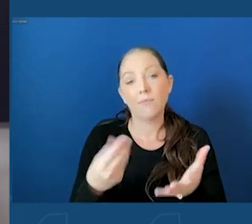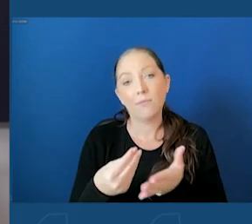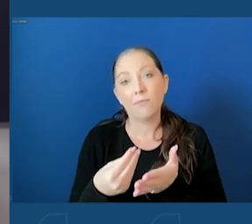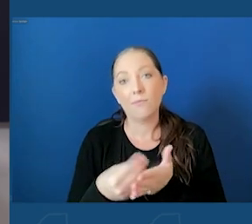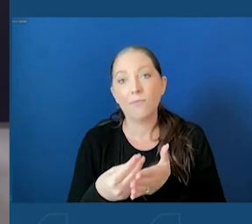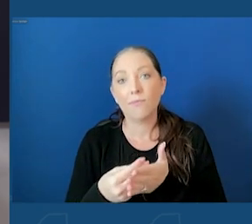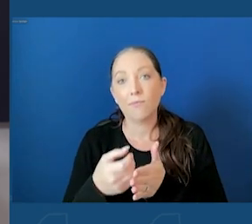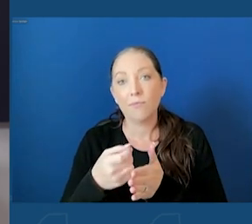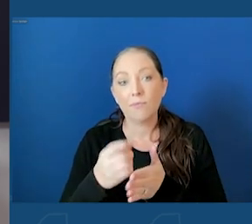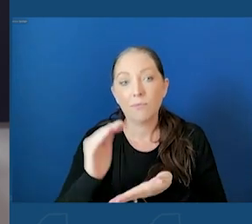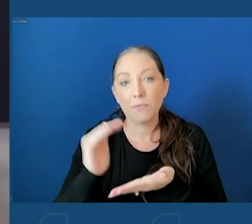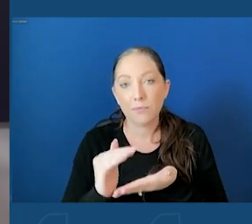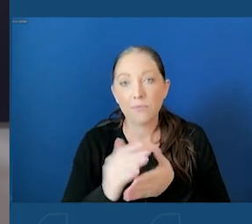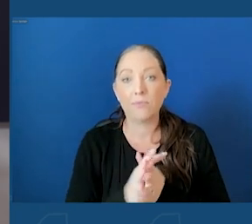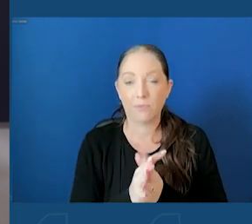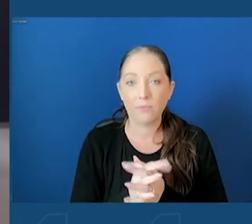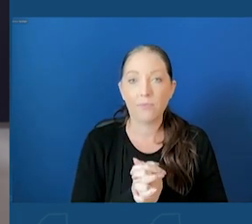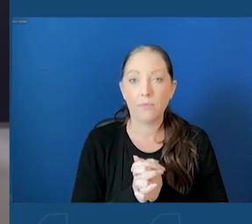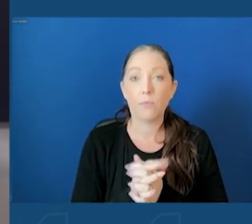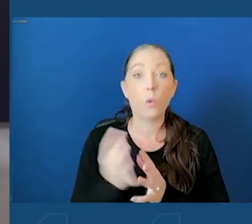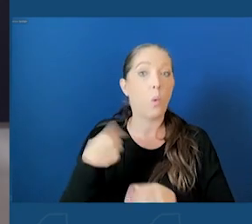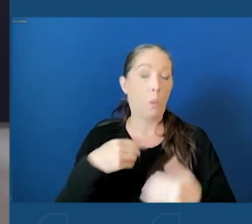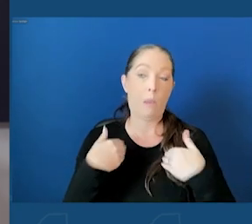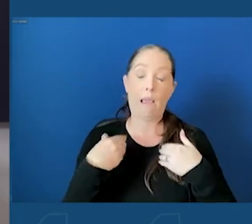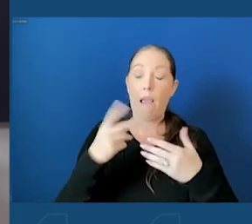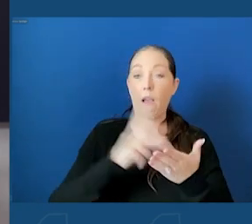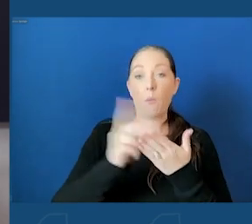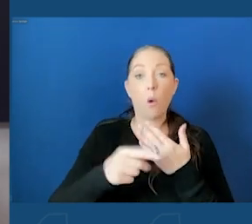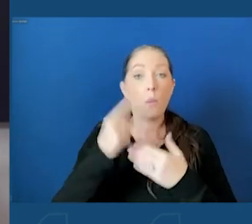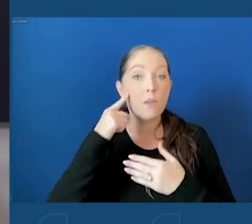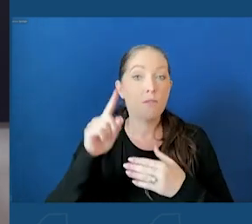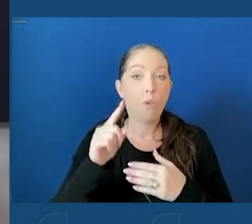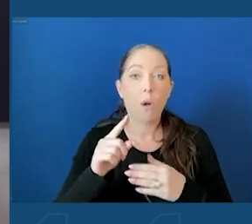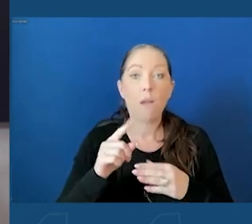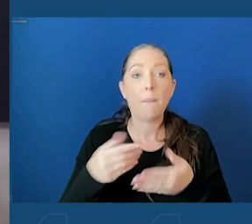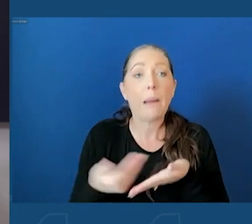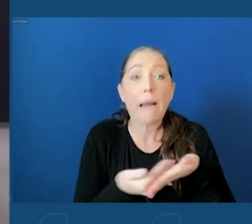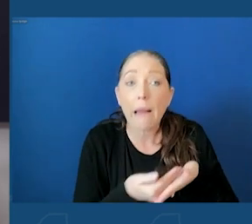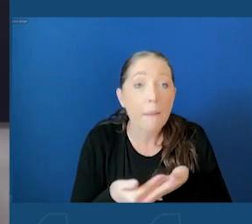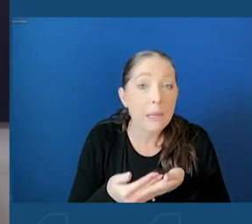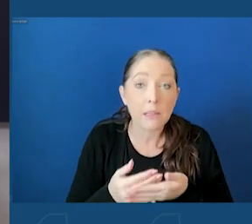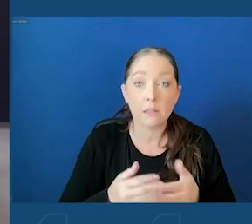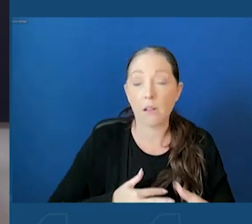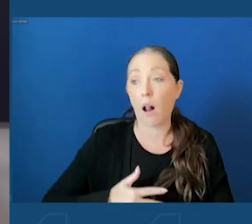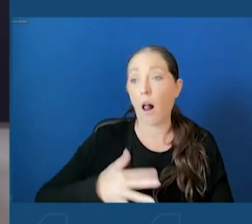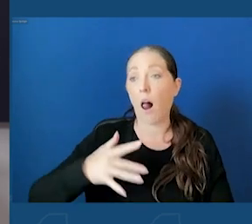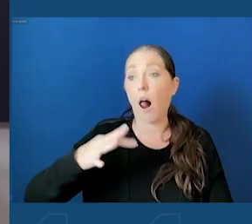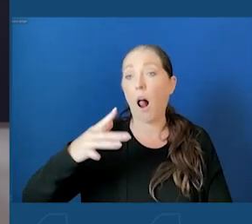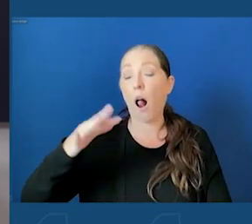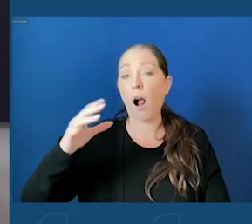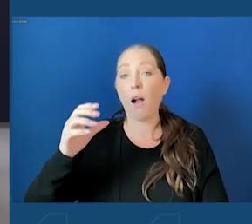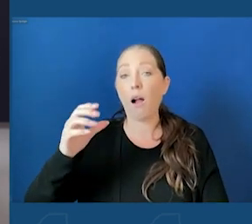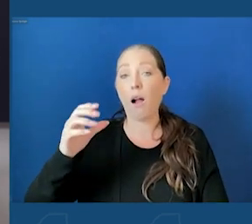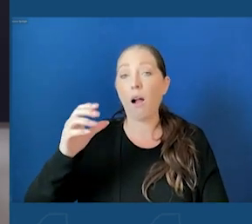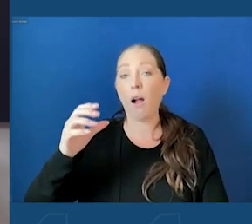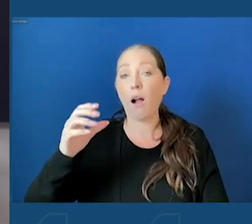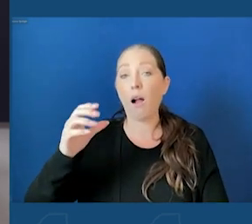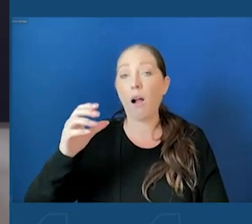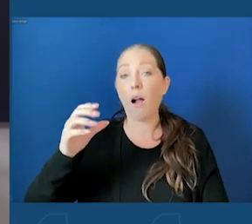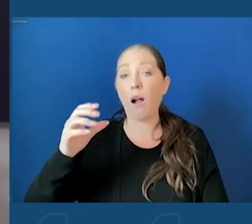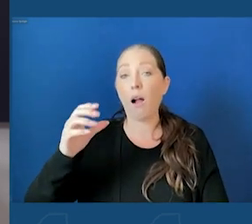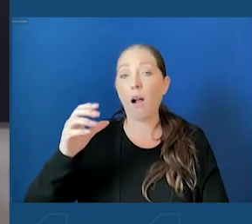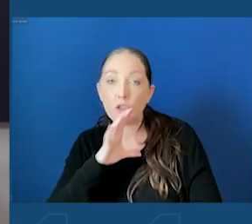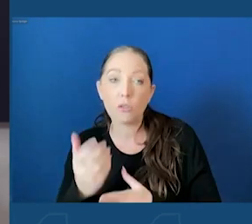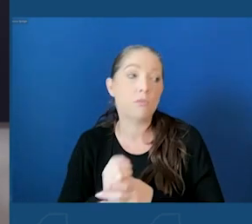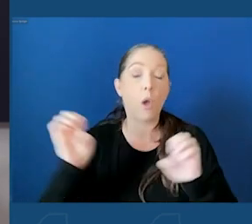We have programs for infants all the way up through seniors. Emergency assistance, food